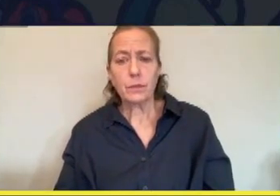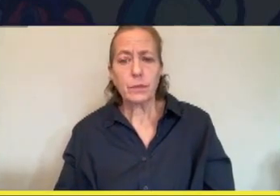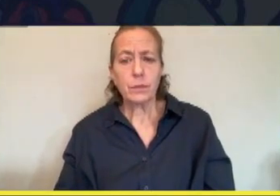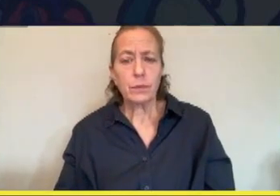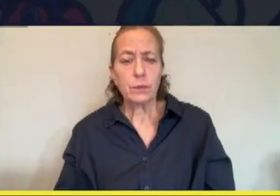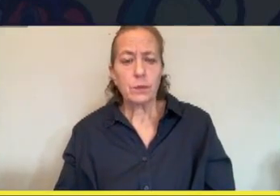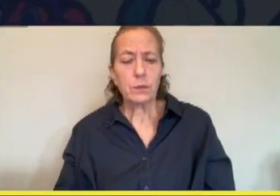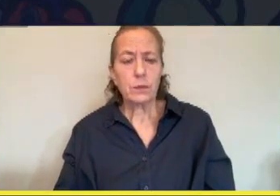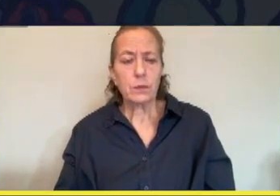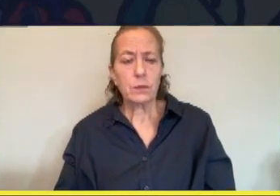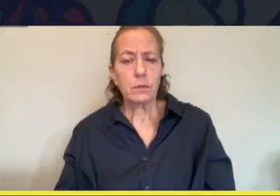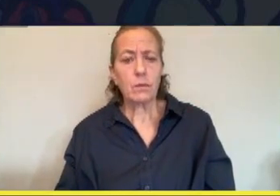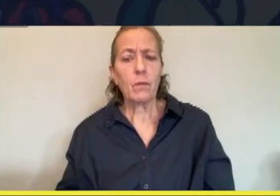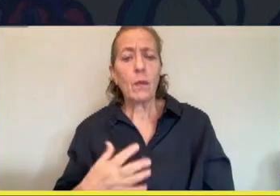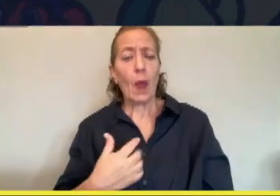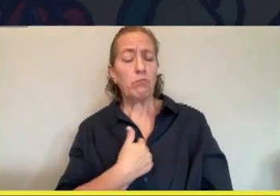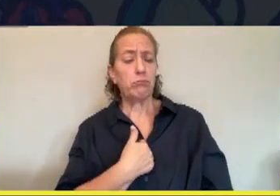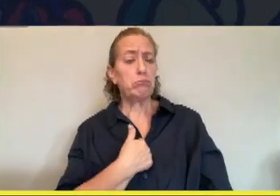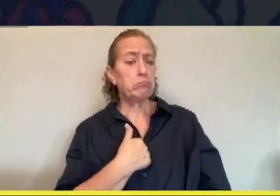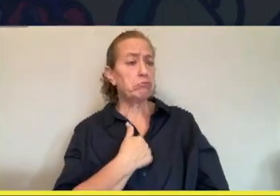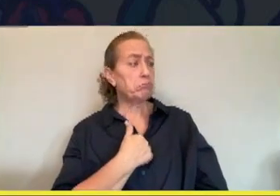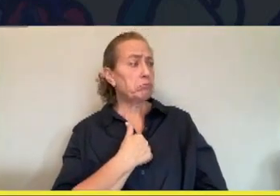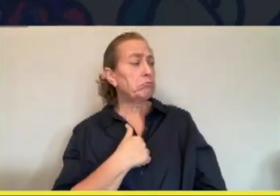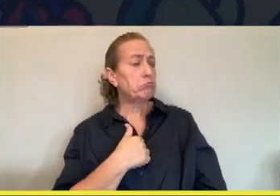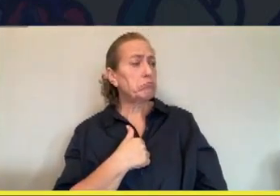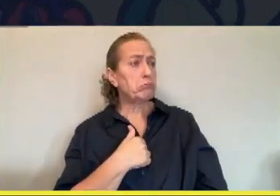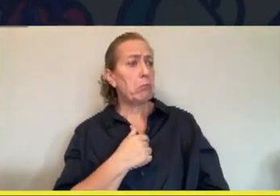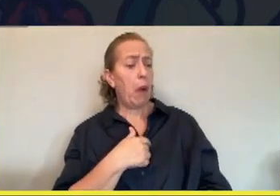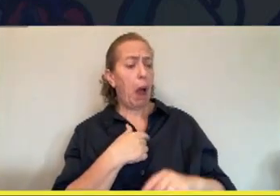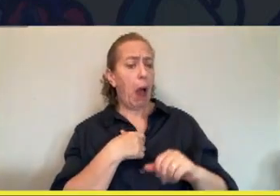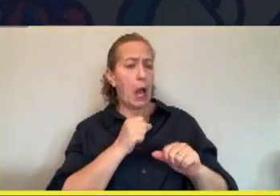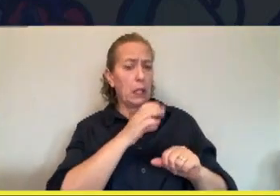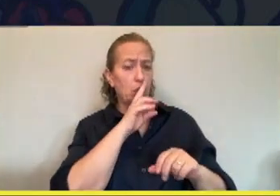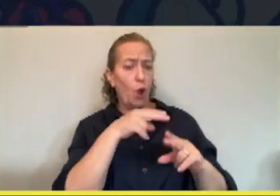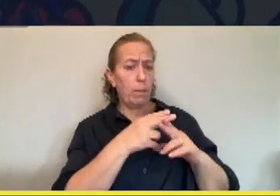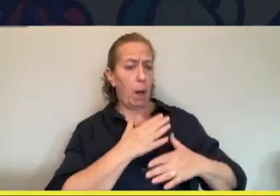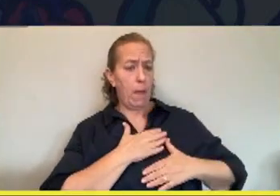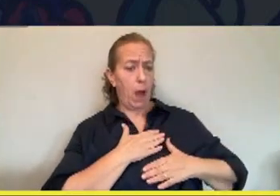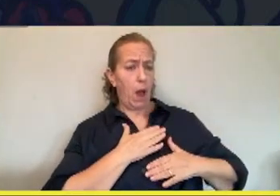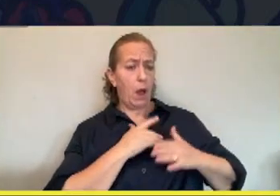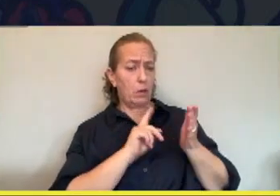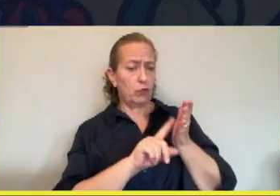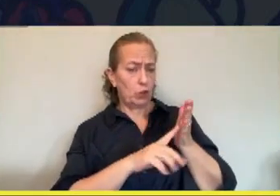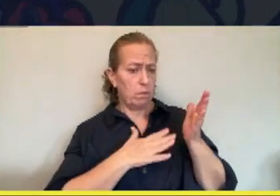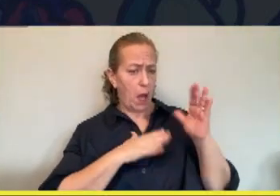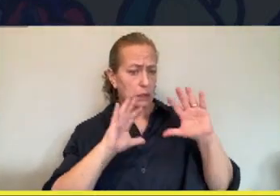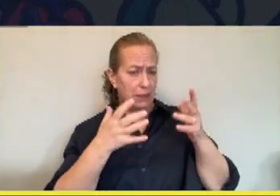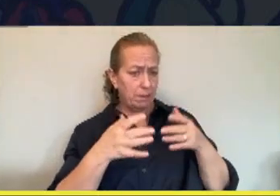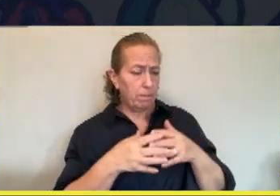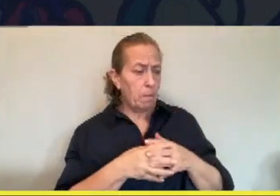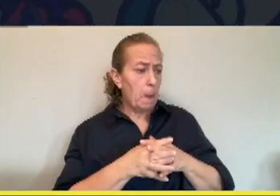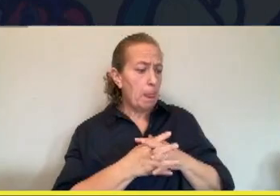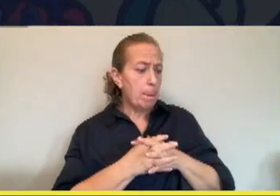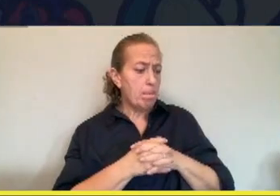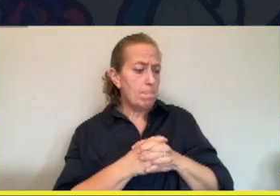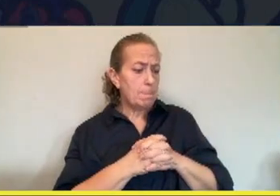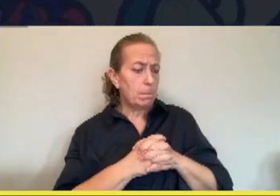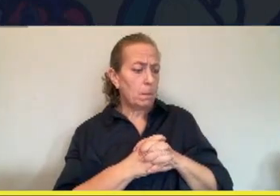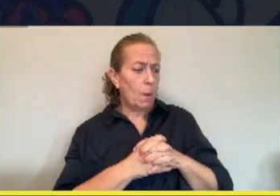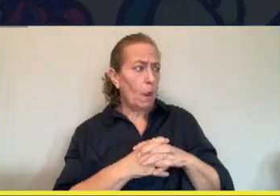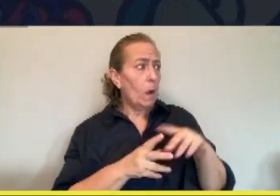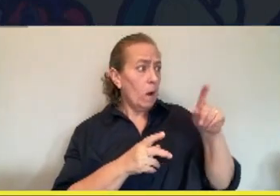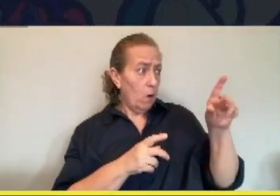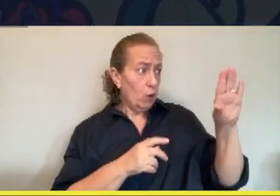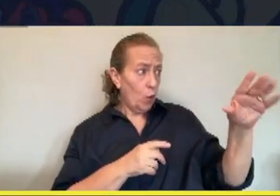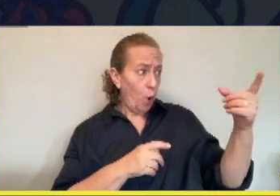I can speak Okay. to my paper and in particular, our team's paper, because I think it's a really important